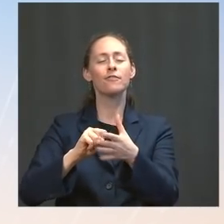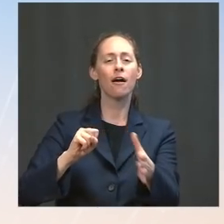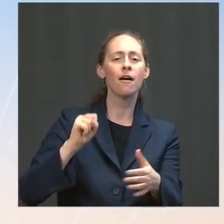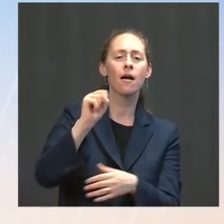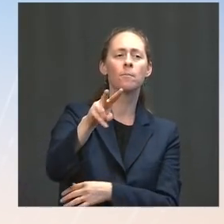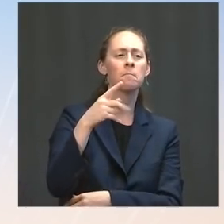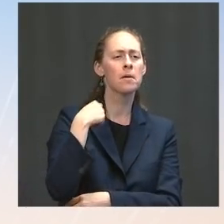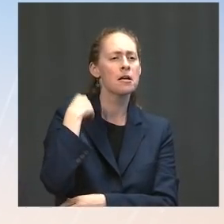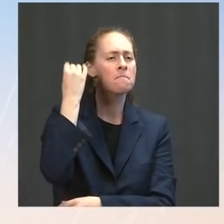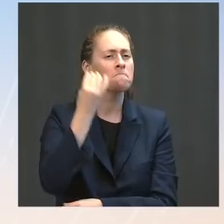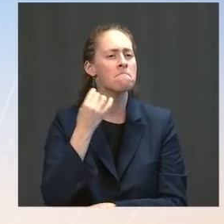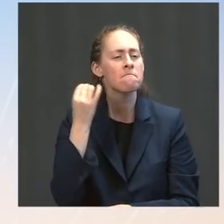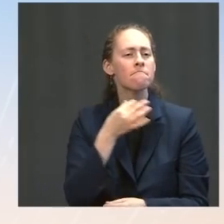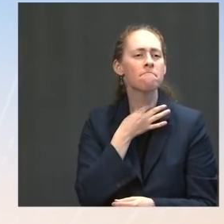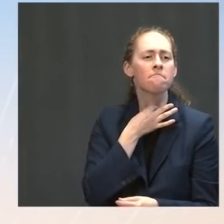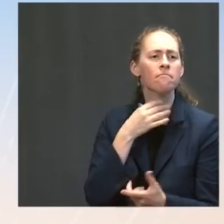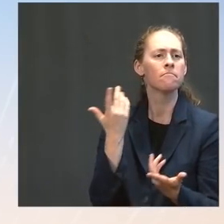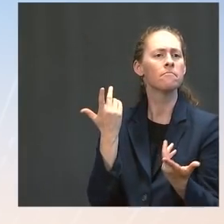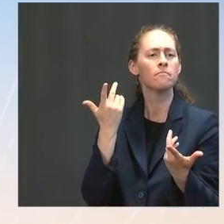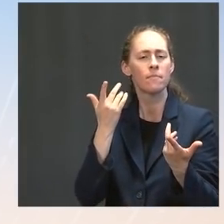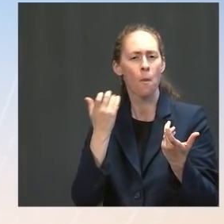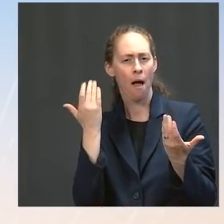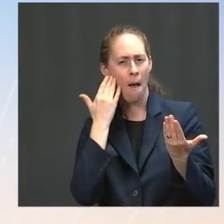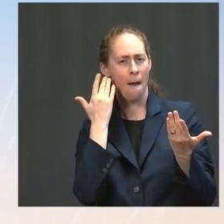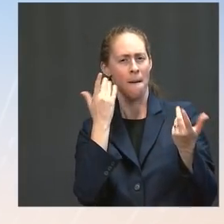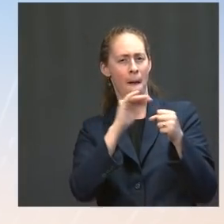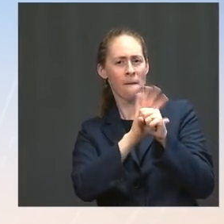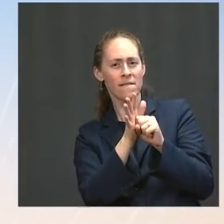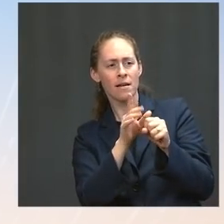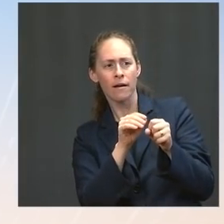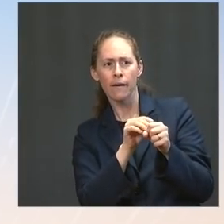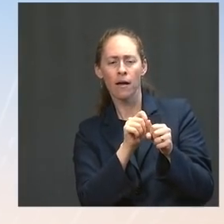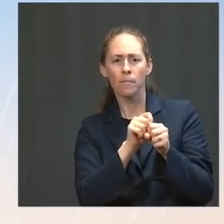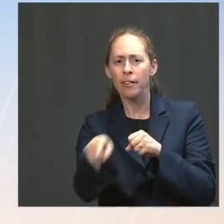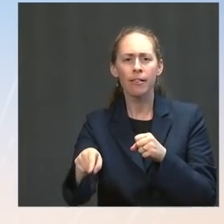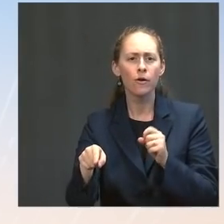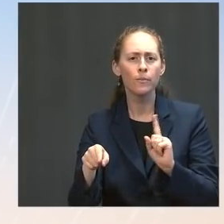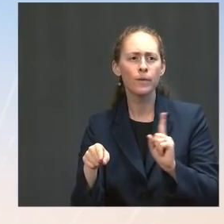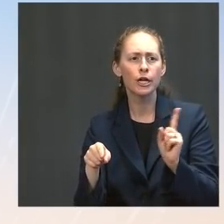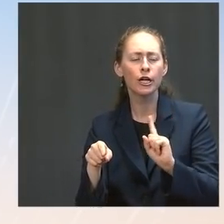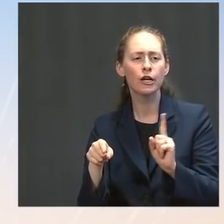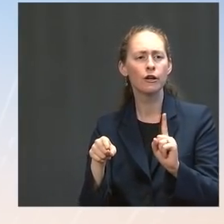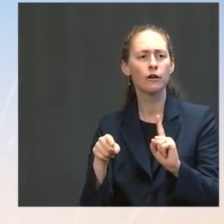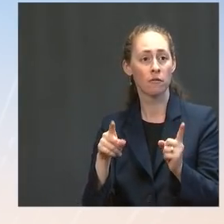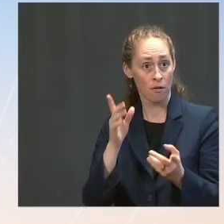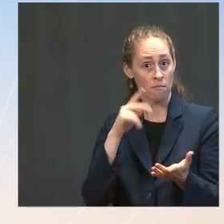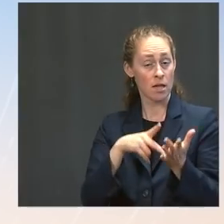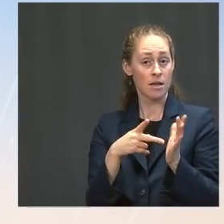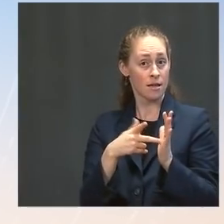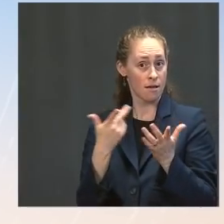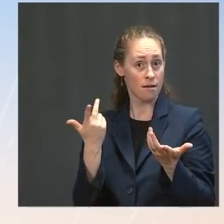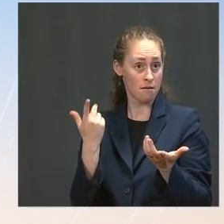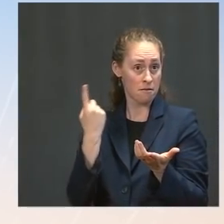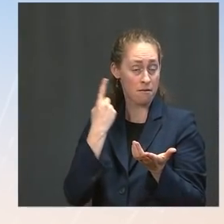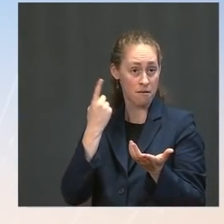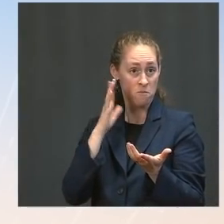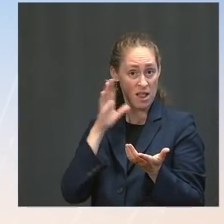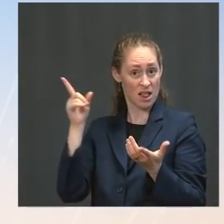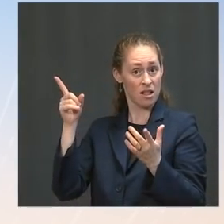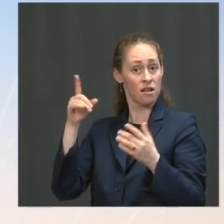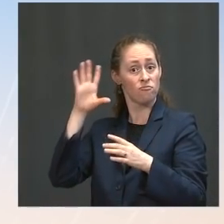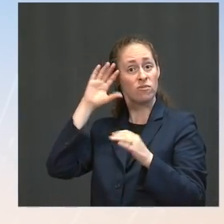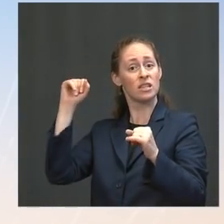last flight will leave in order to get the drawdown done by that deadline? I don't think that's information we're going to be providing publicly at any